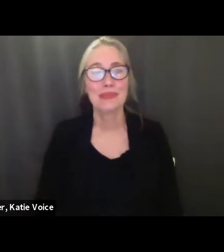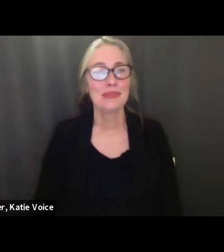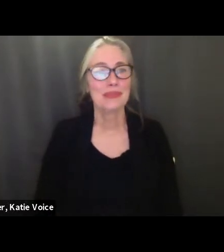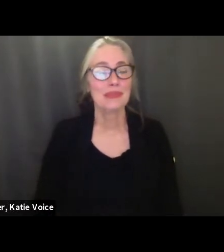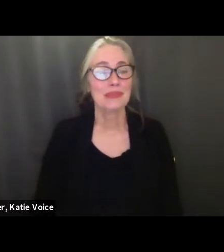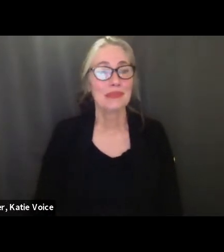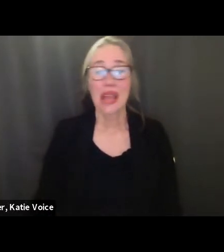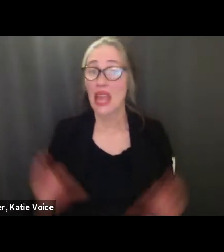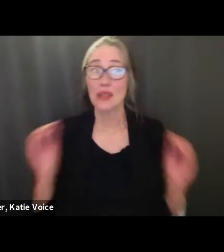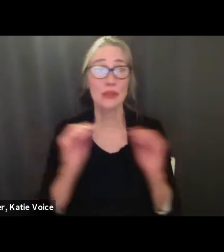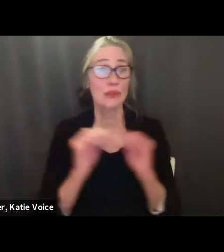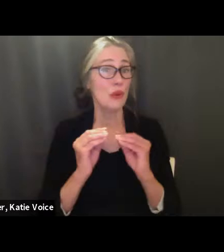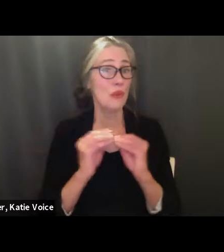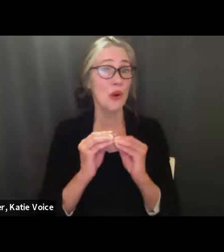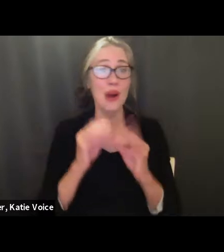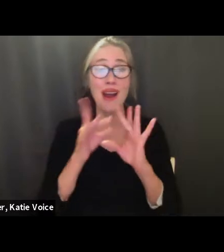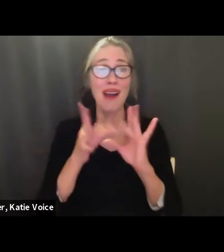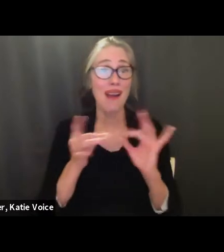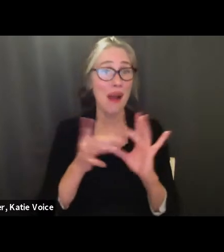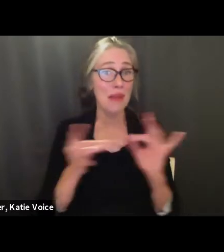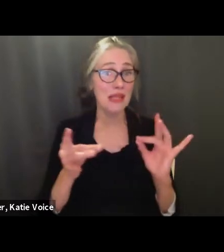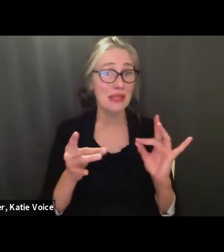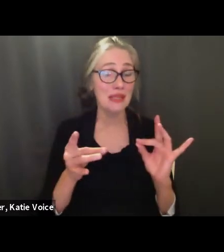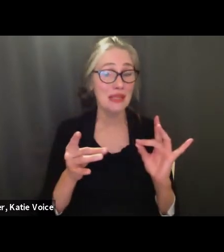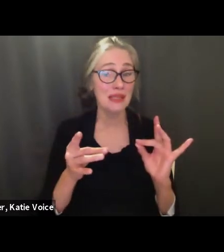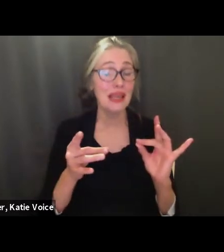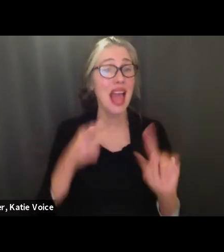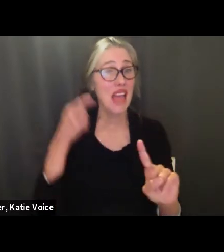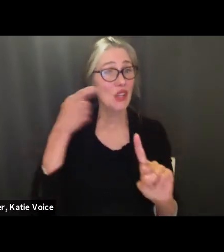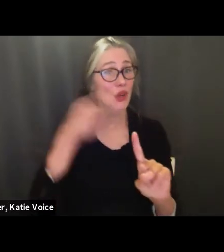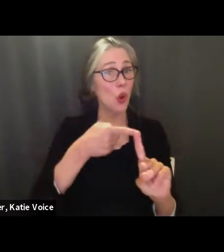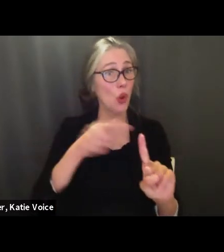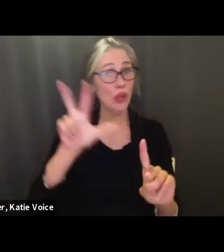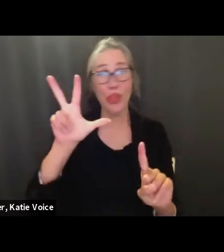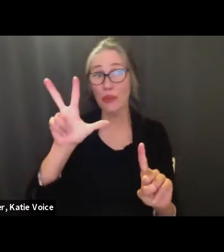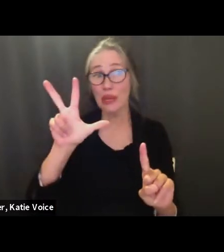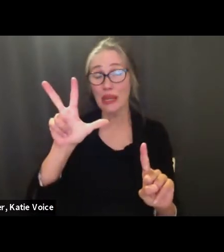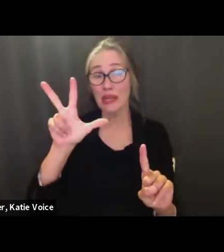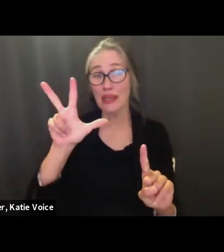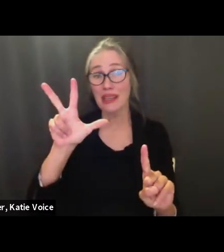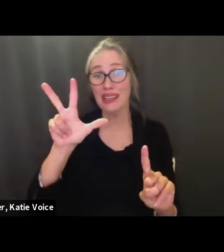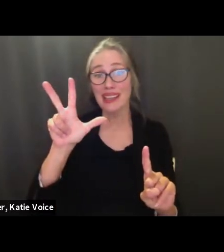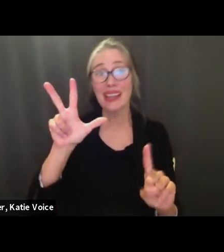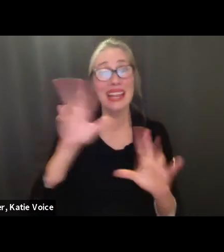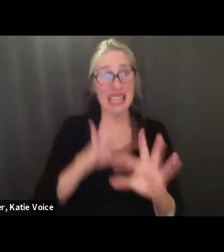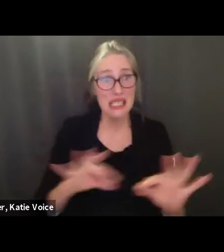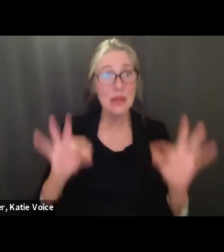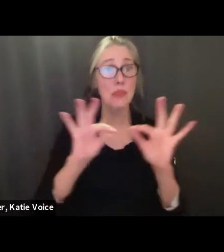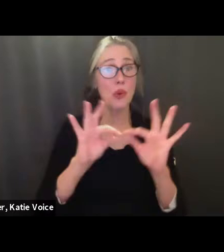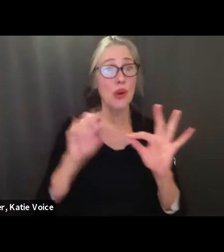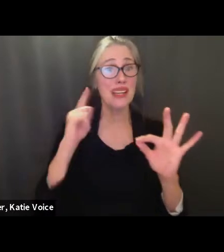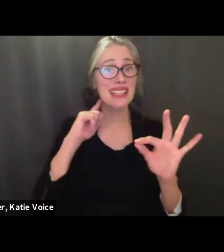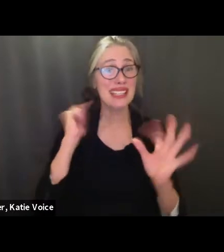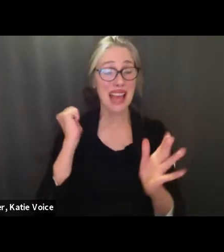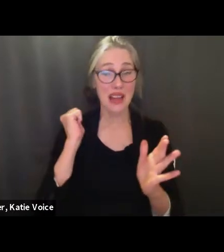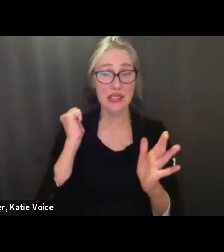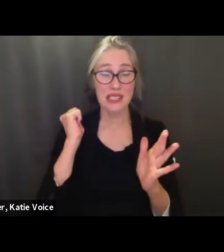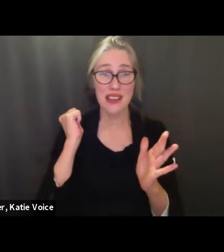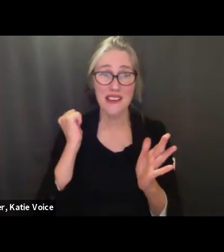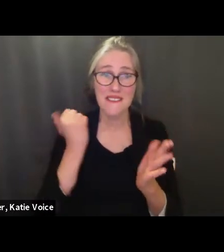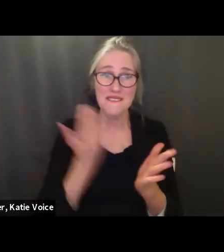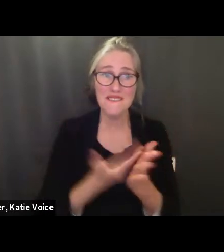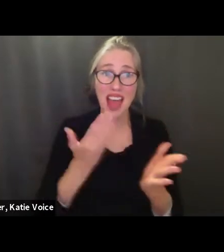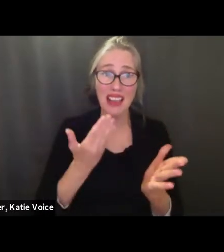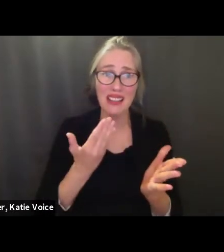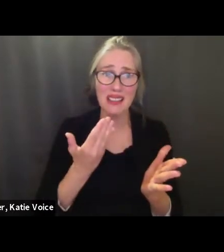no other comments other than goal number 3, as valid as it and important as it sounds, it's very hard for a